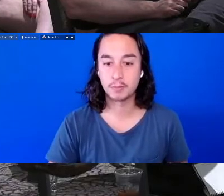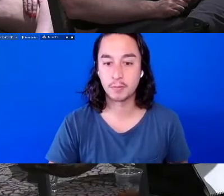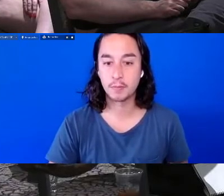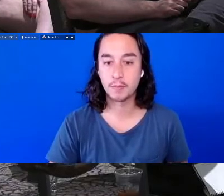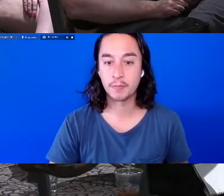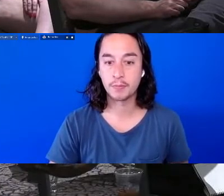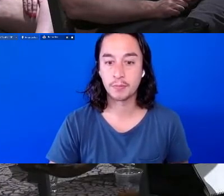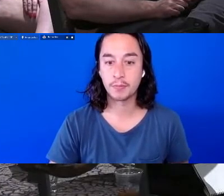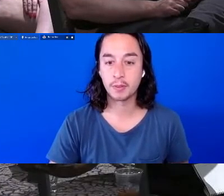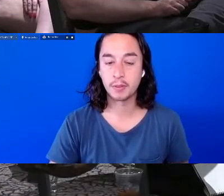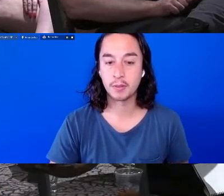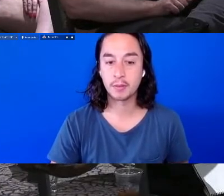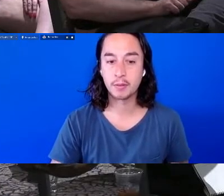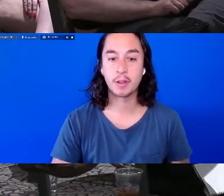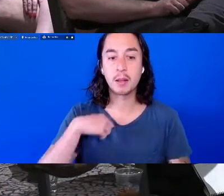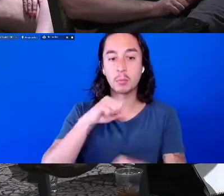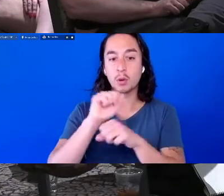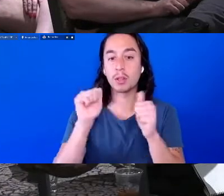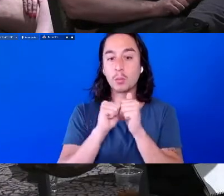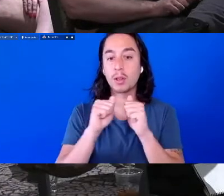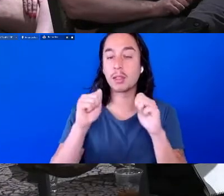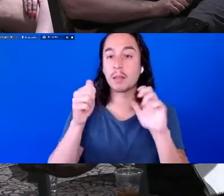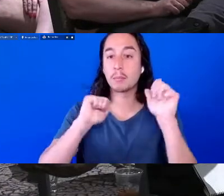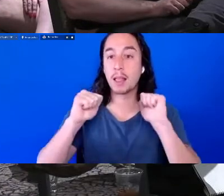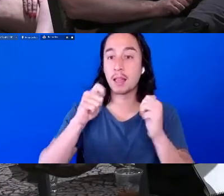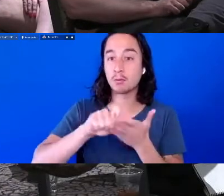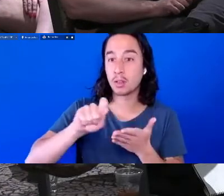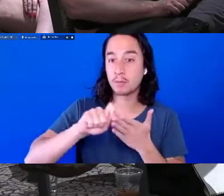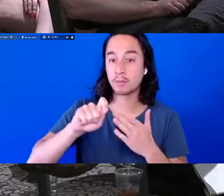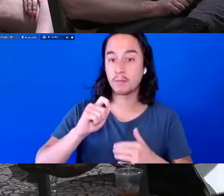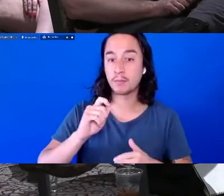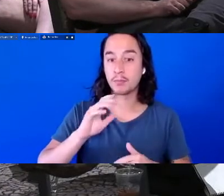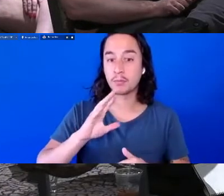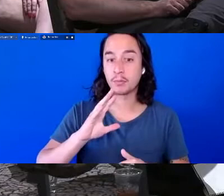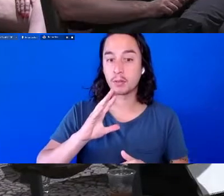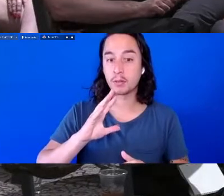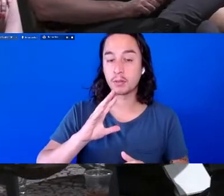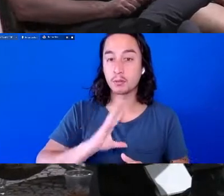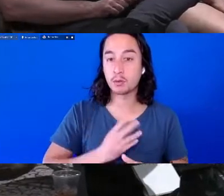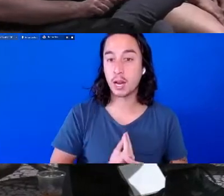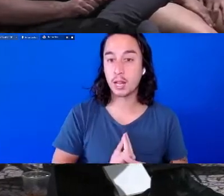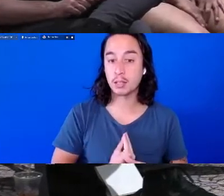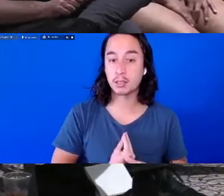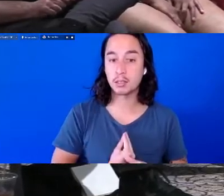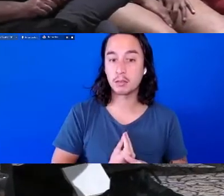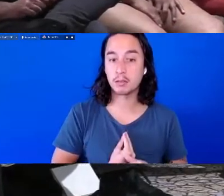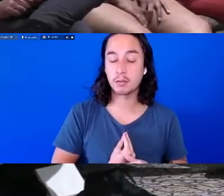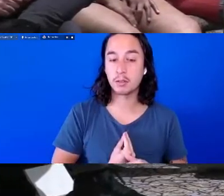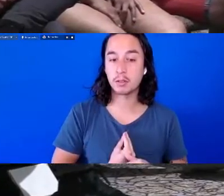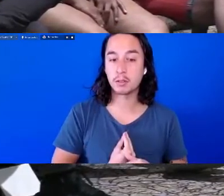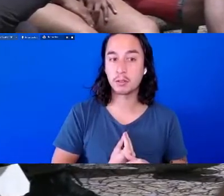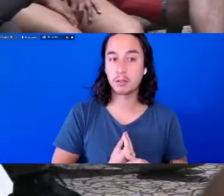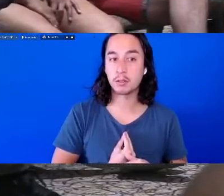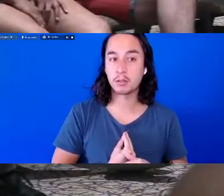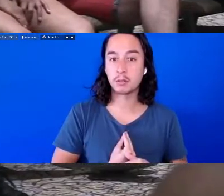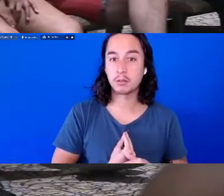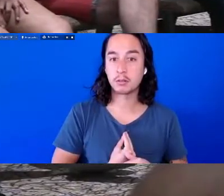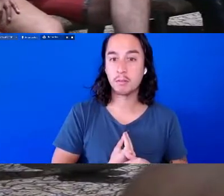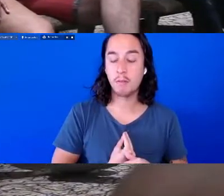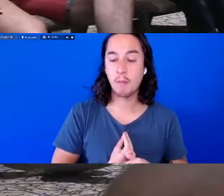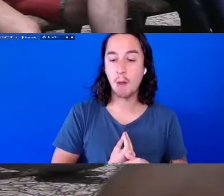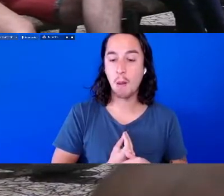I'm working with a playwright that is a trans Mexican Aztec. I want to lift him